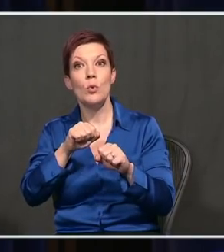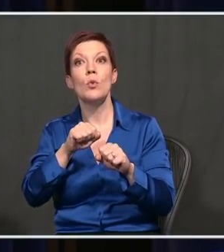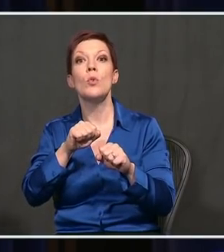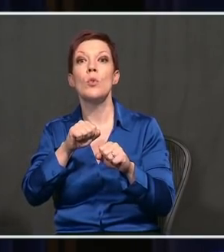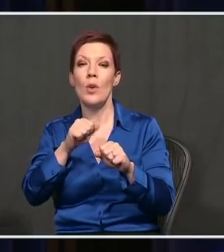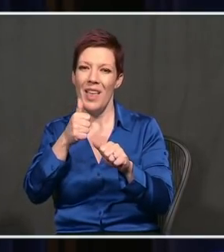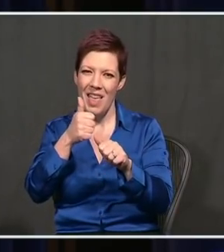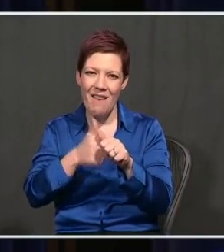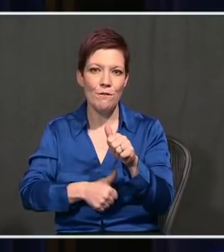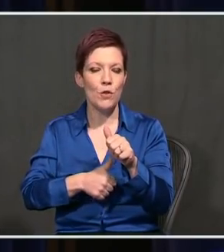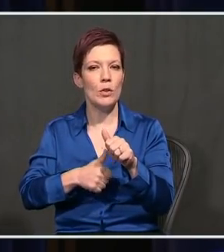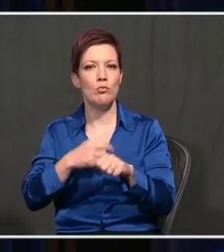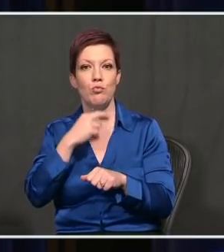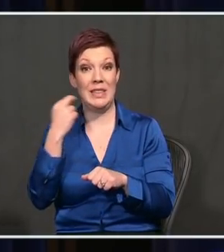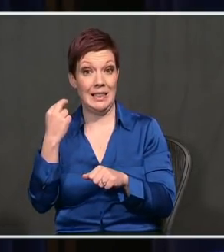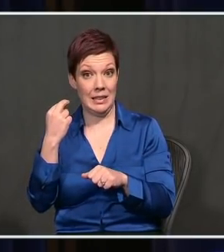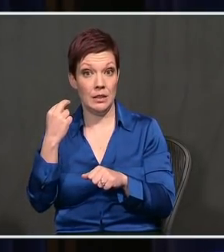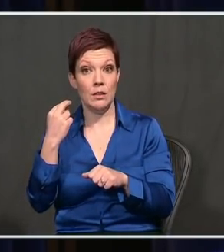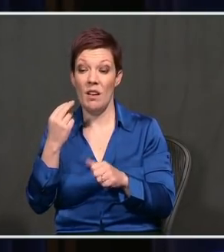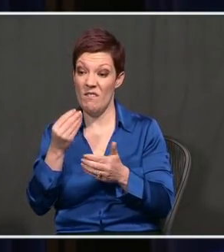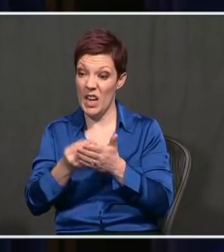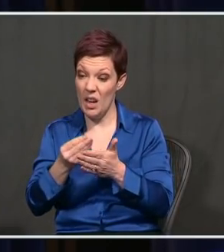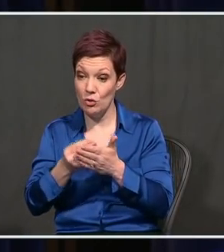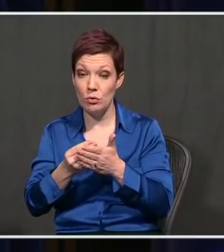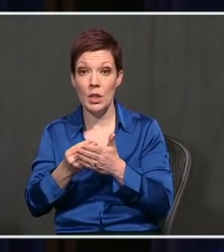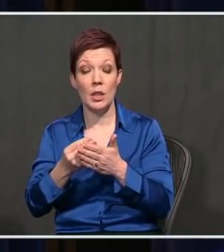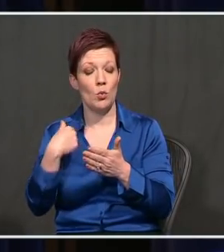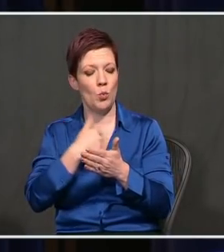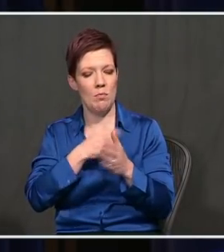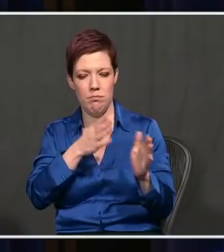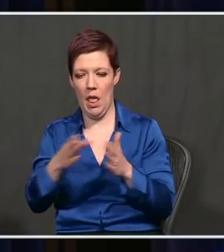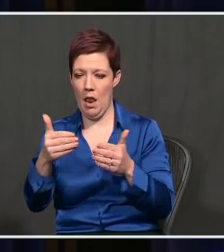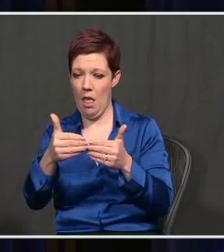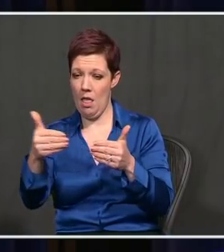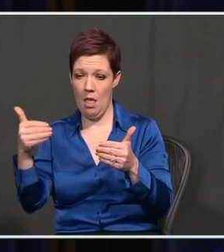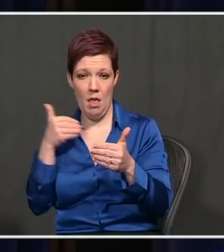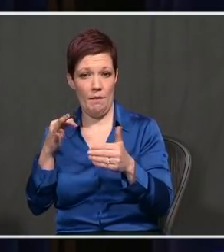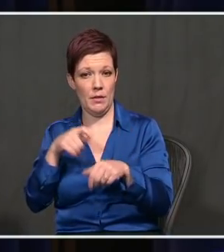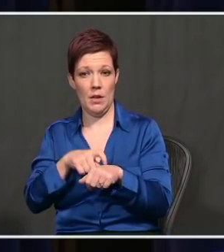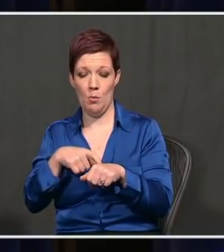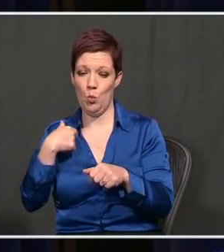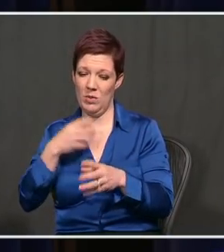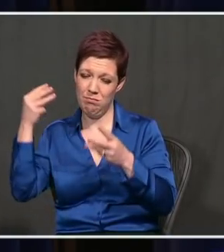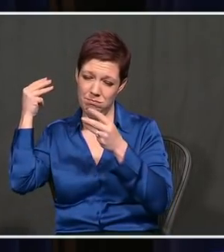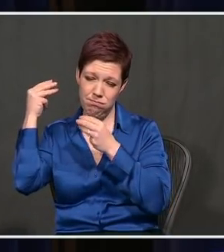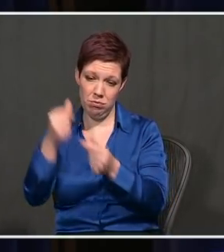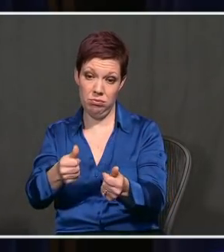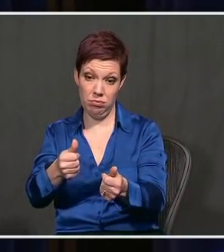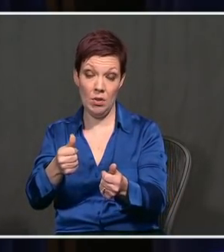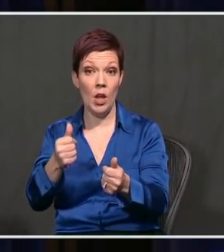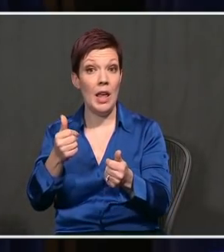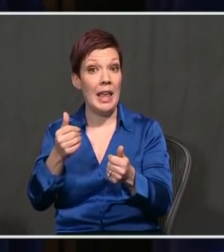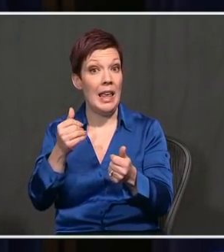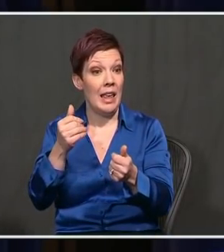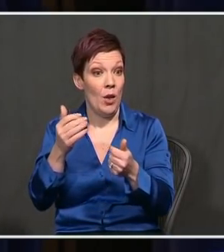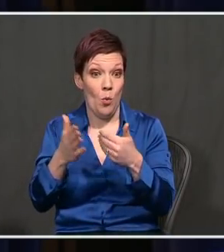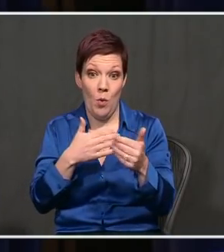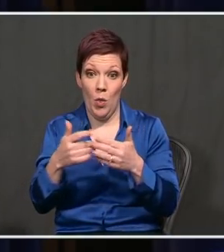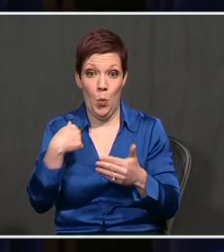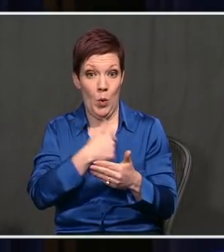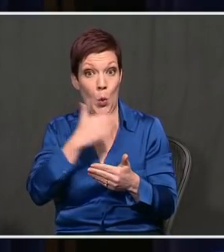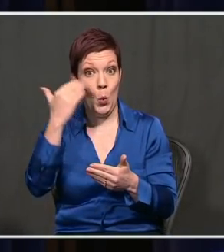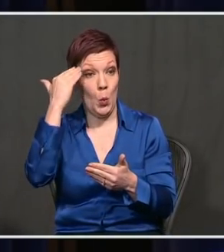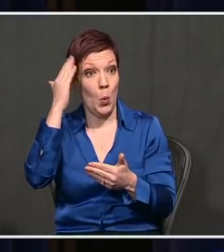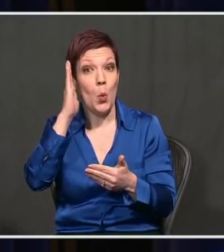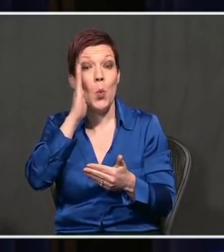risk. We planned everything in parallel. We spent all the money before we knew whether things were going to work. We planned